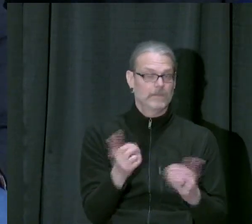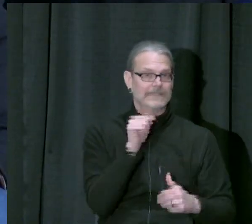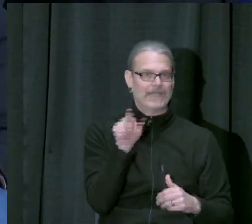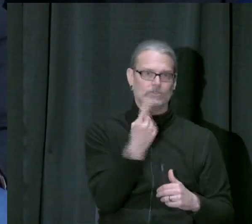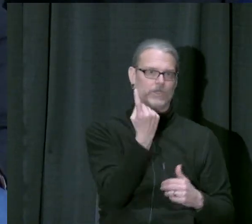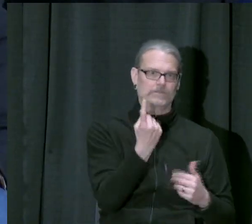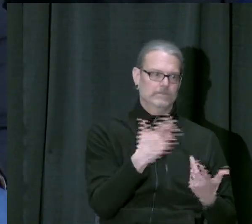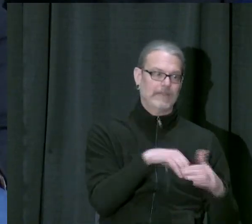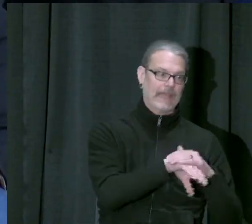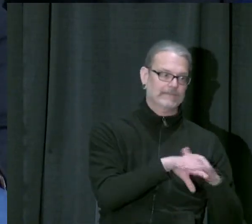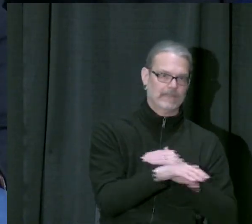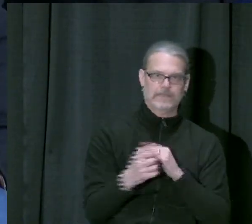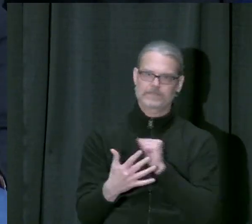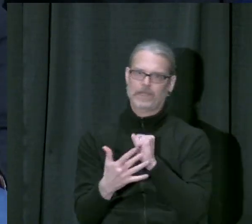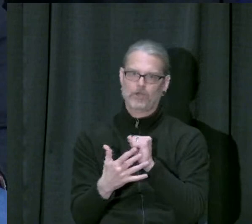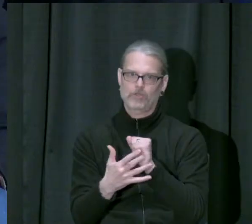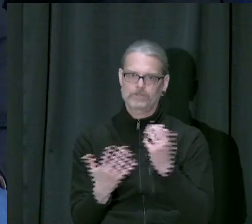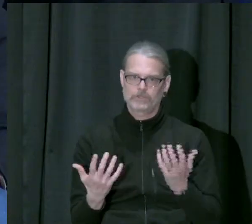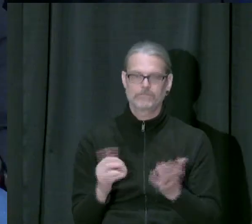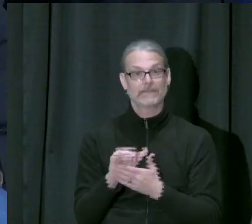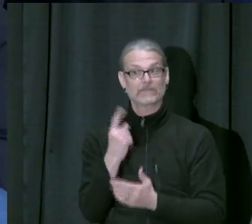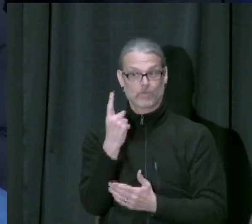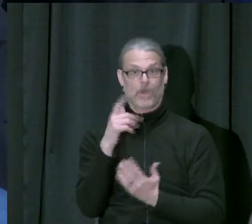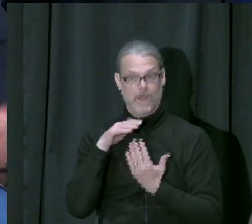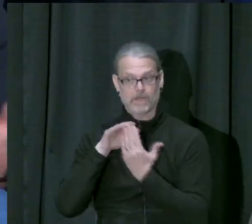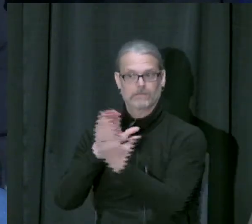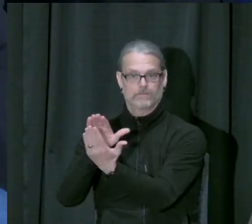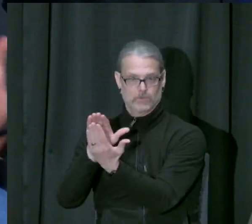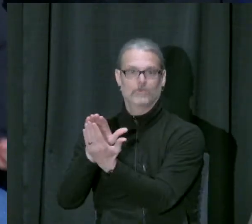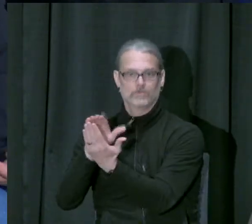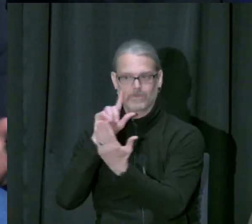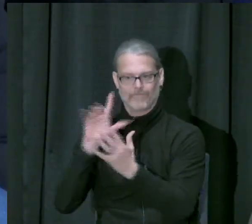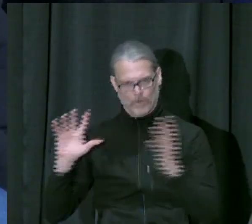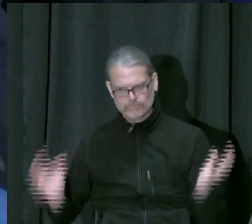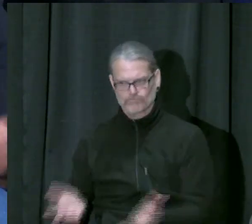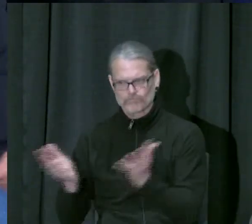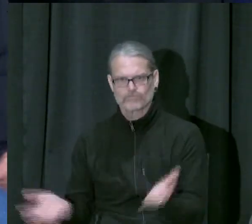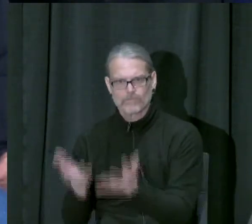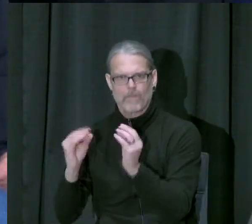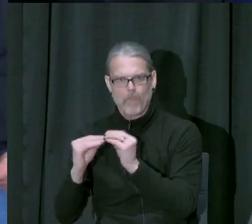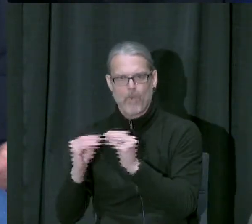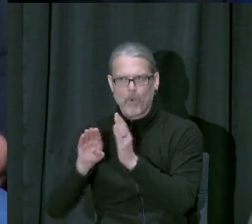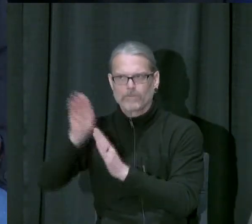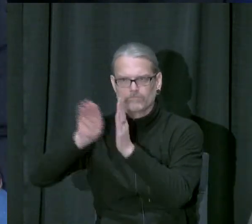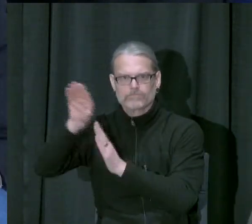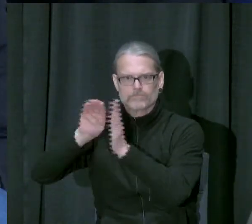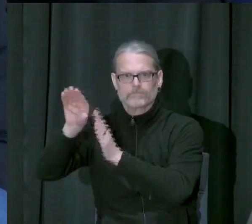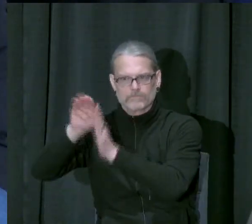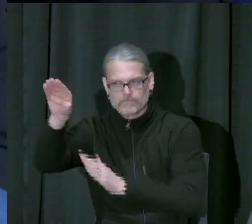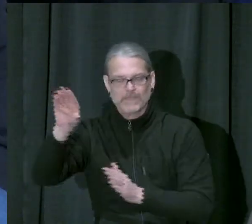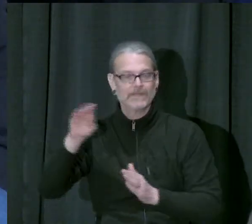is also one of the ways we're trying to drive further innovation in our product and in the shopping experience overall.